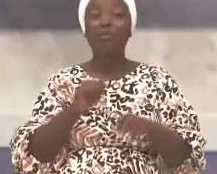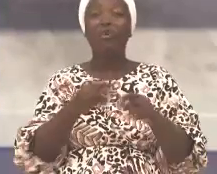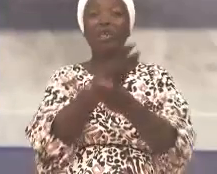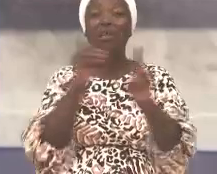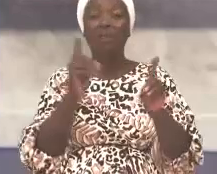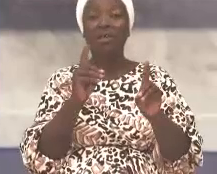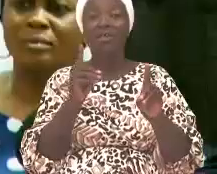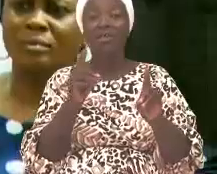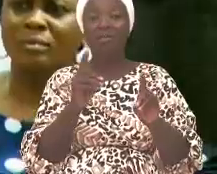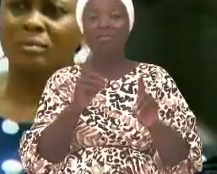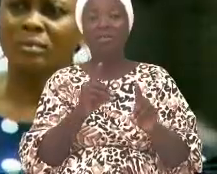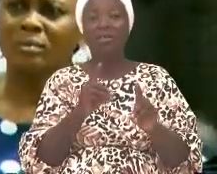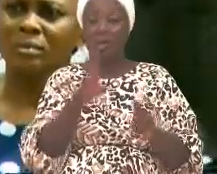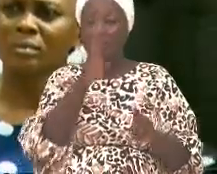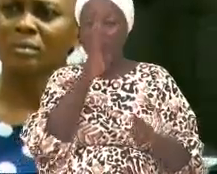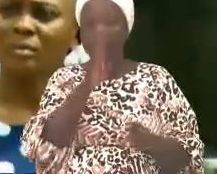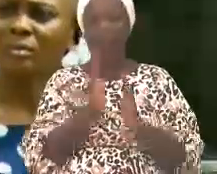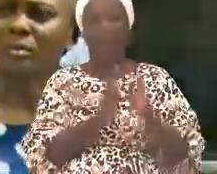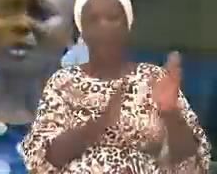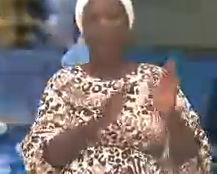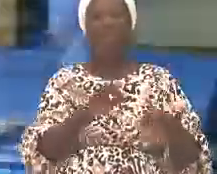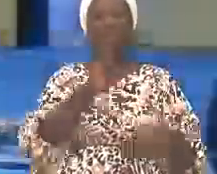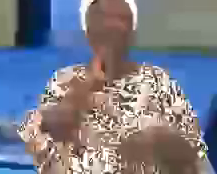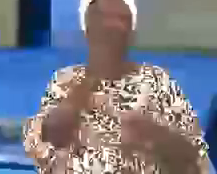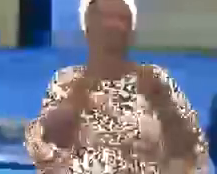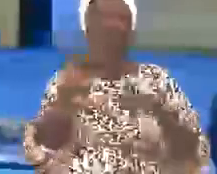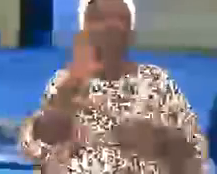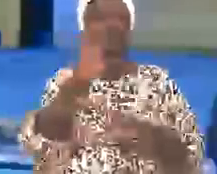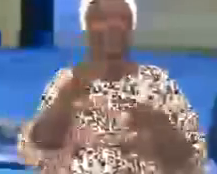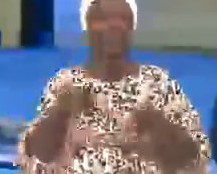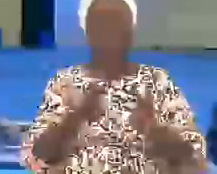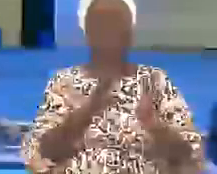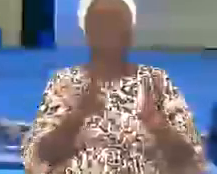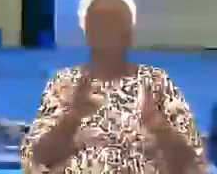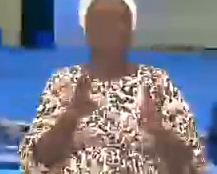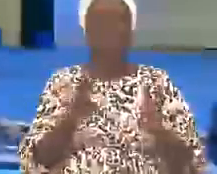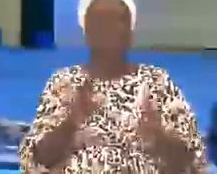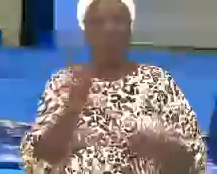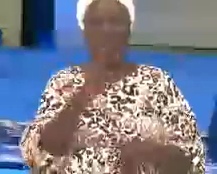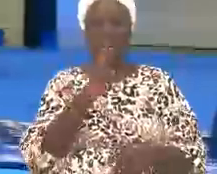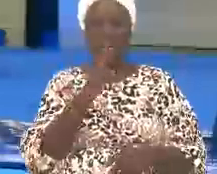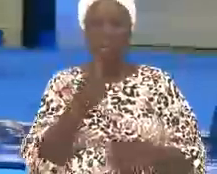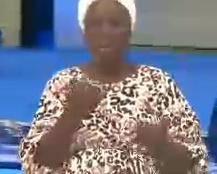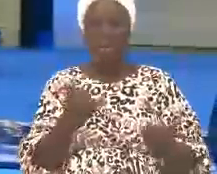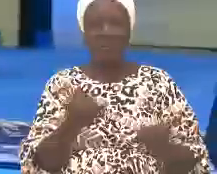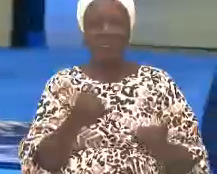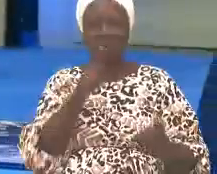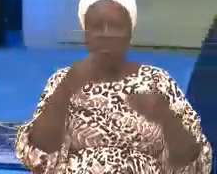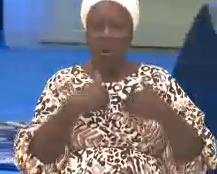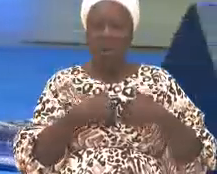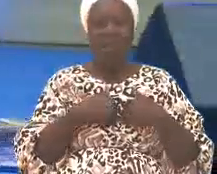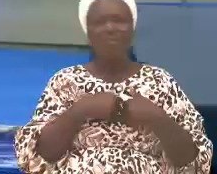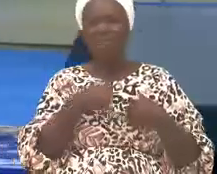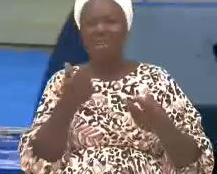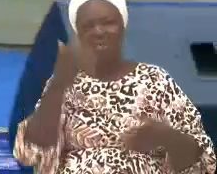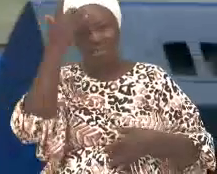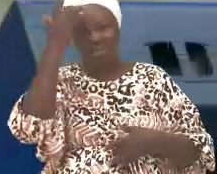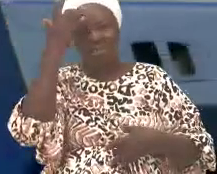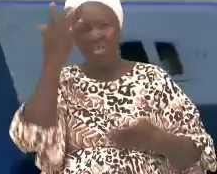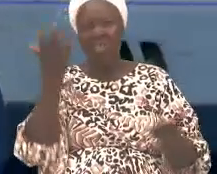deliverance. Get ready, it's coming your way. Where are you? You have any infirmity? You have